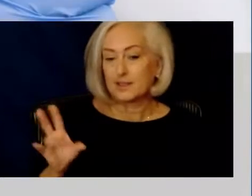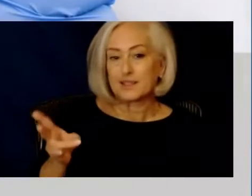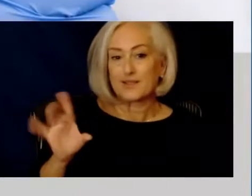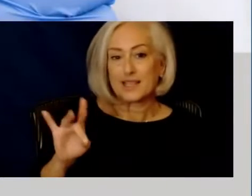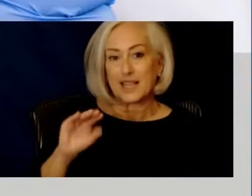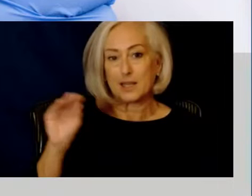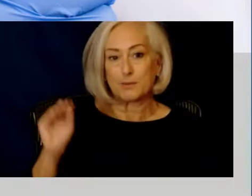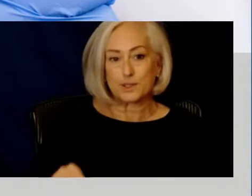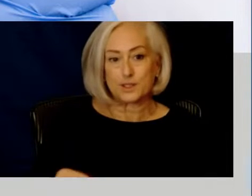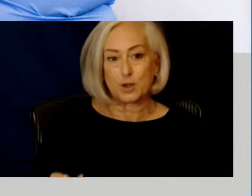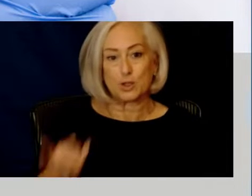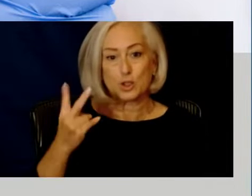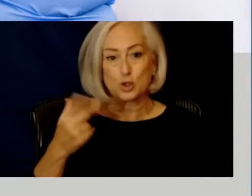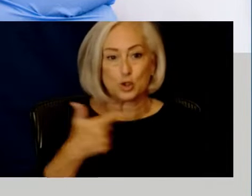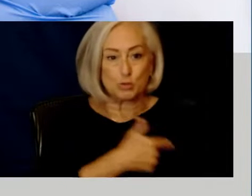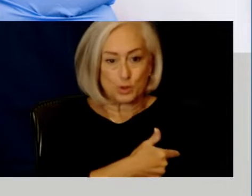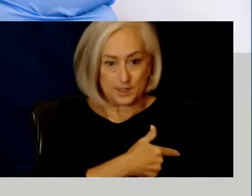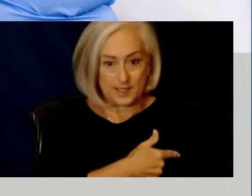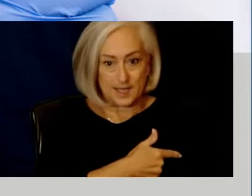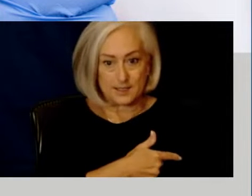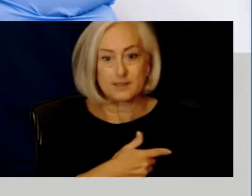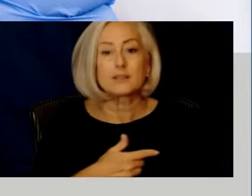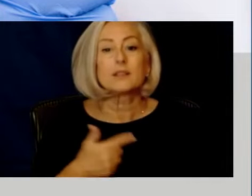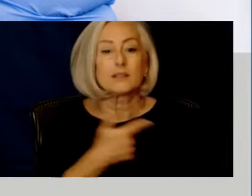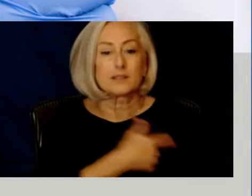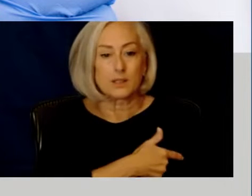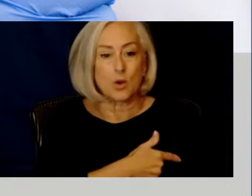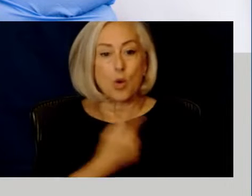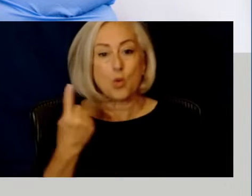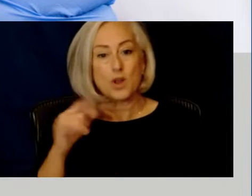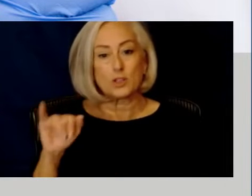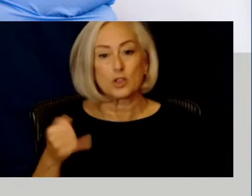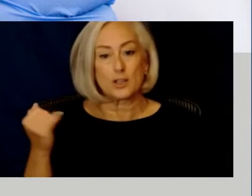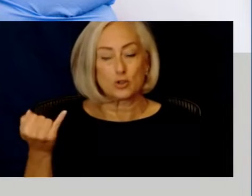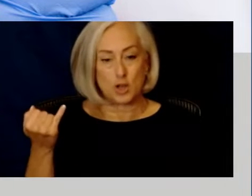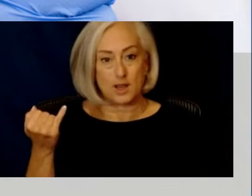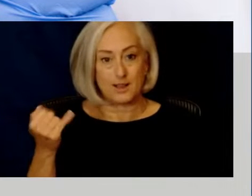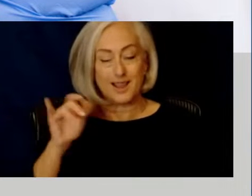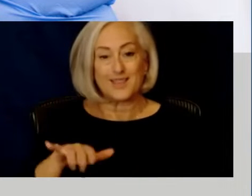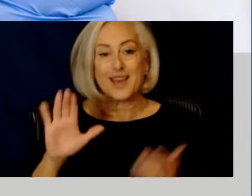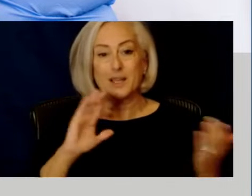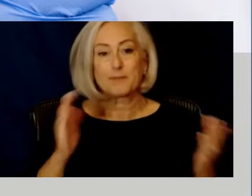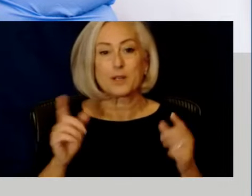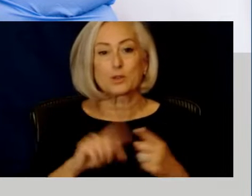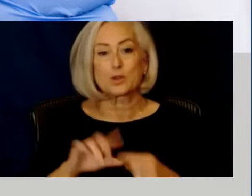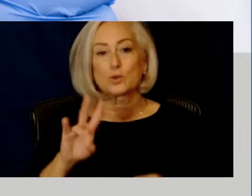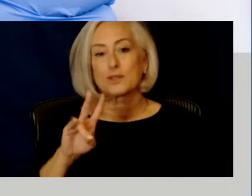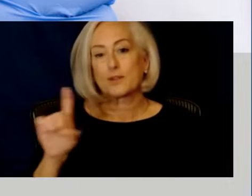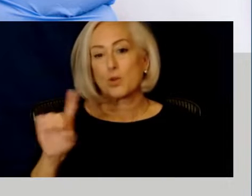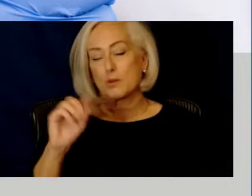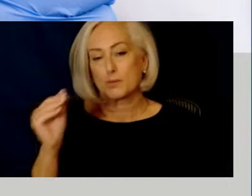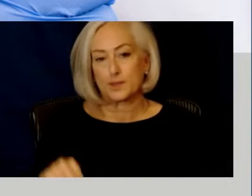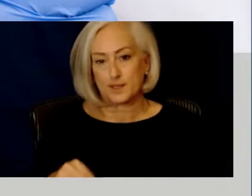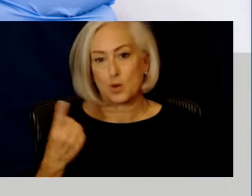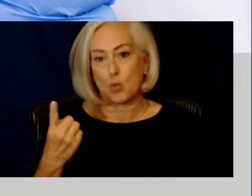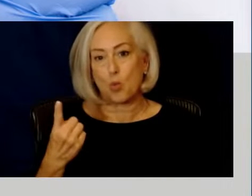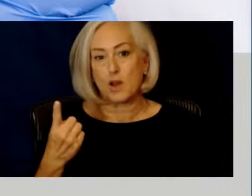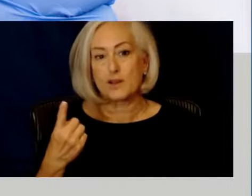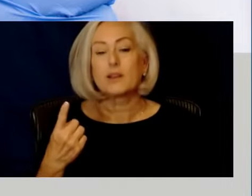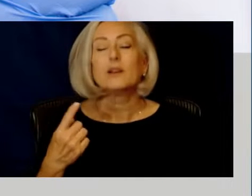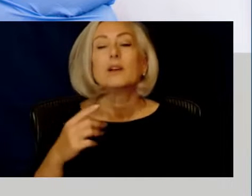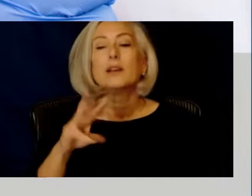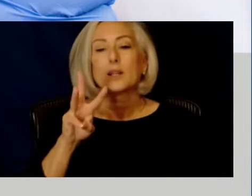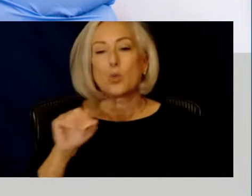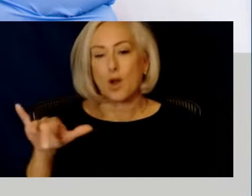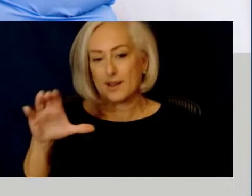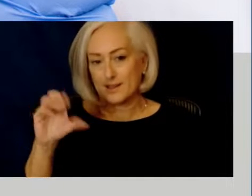2 doses or a single J&J dose. This compares, though, to only 71% getting 1 dose in Wyandotte. Patrick, I'm going to come to you for this,